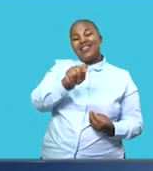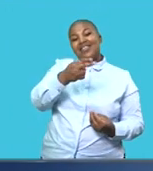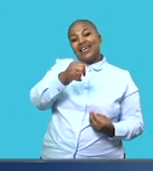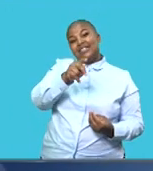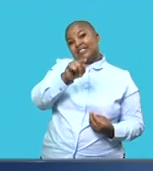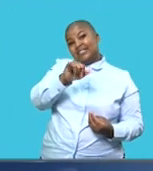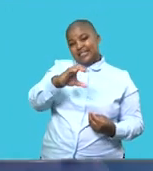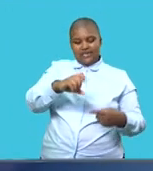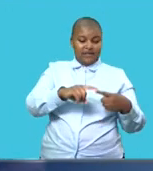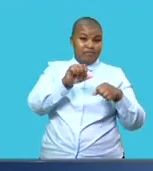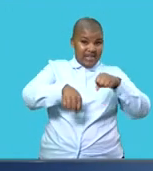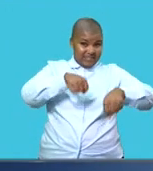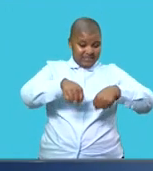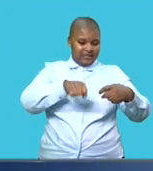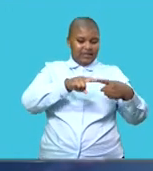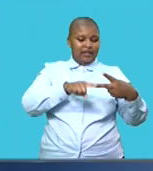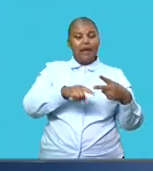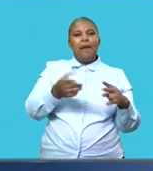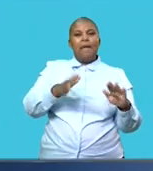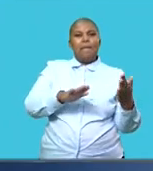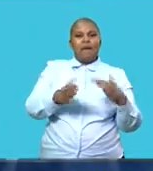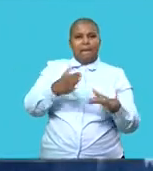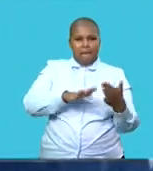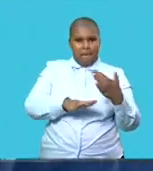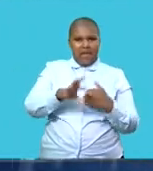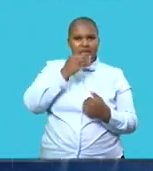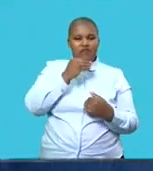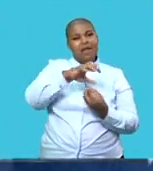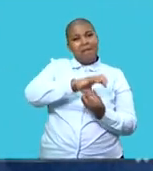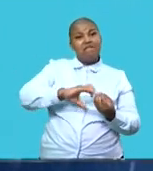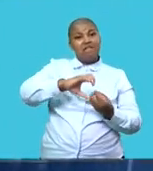Backpackers ukuthi ama-family akhone